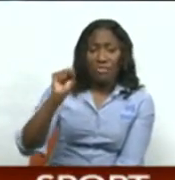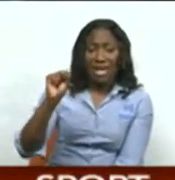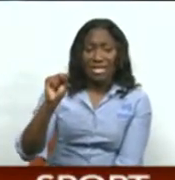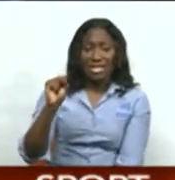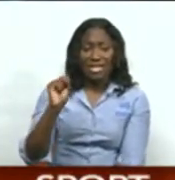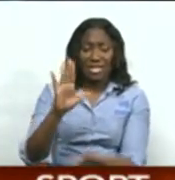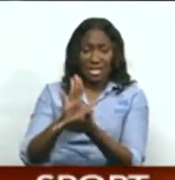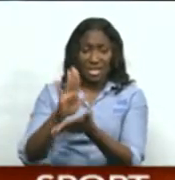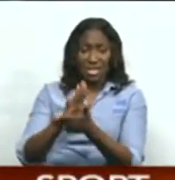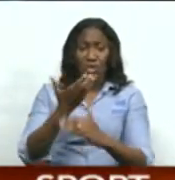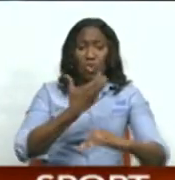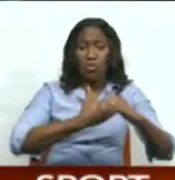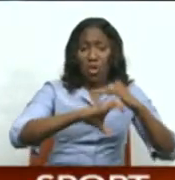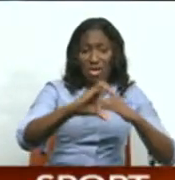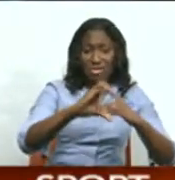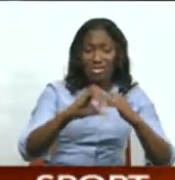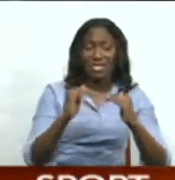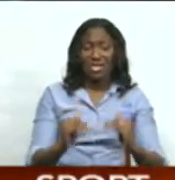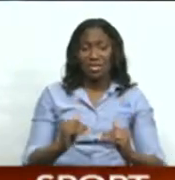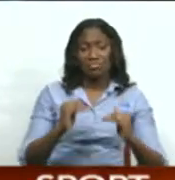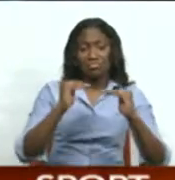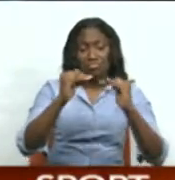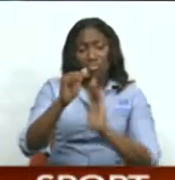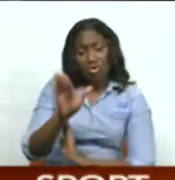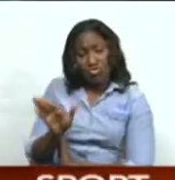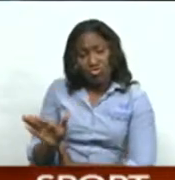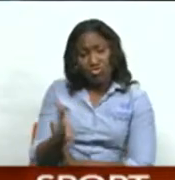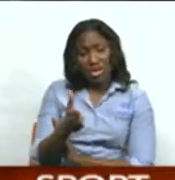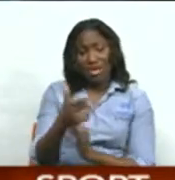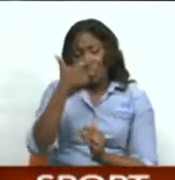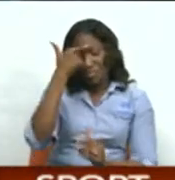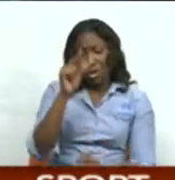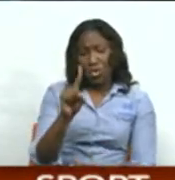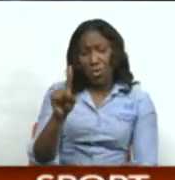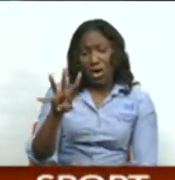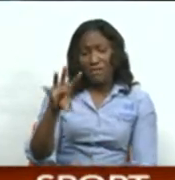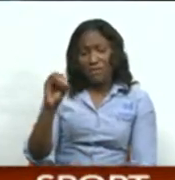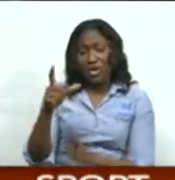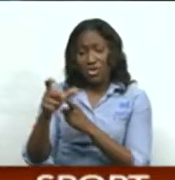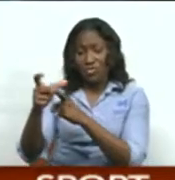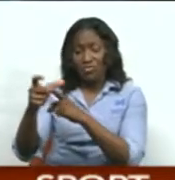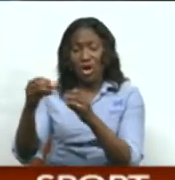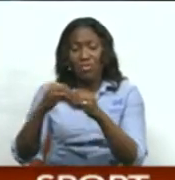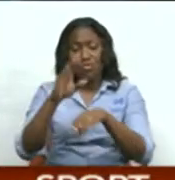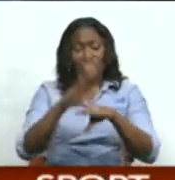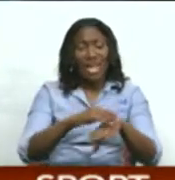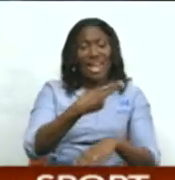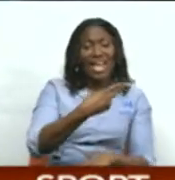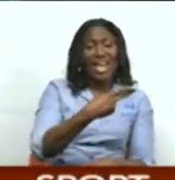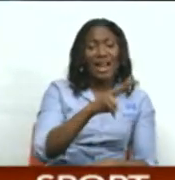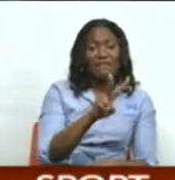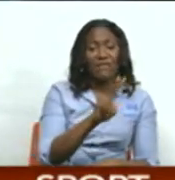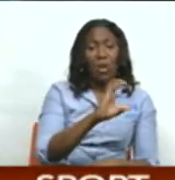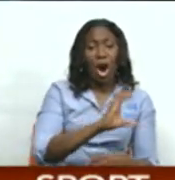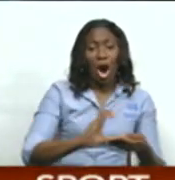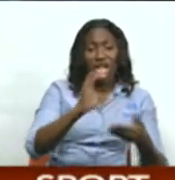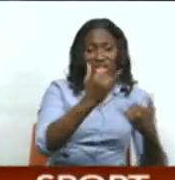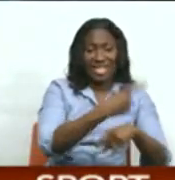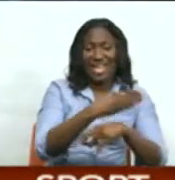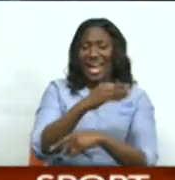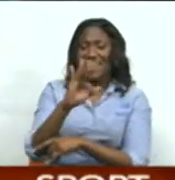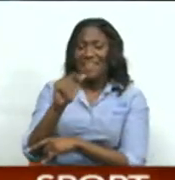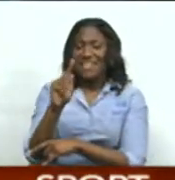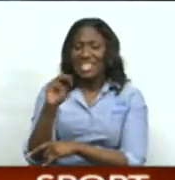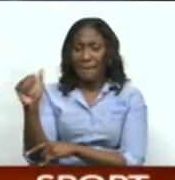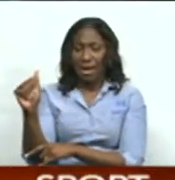step closer to the secondary school's cricket league title with a 140-run win over Hillview College today. Meanwhile, Fatima College slipped